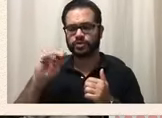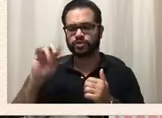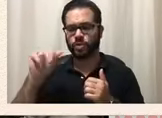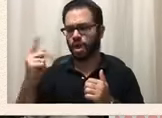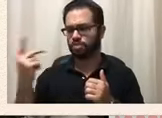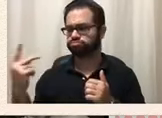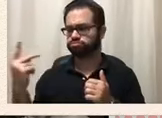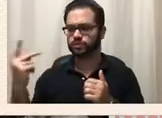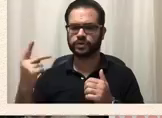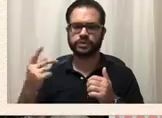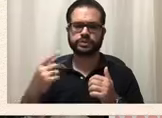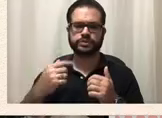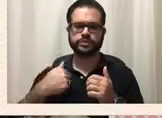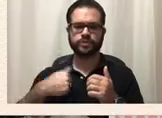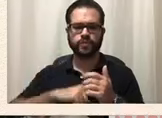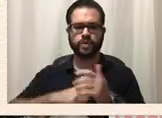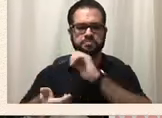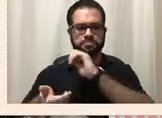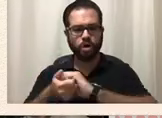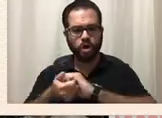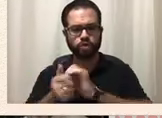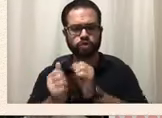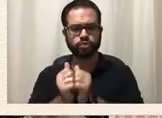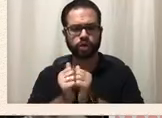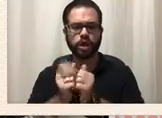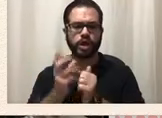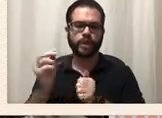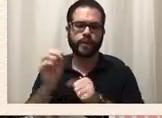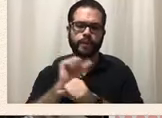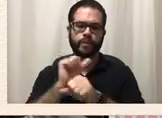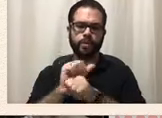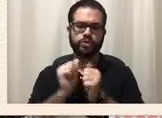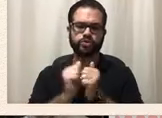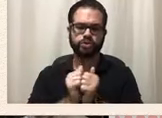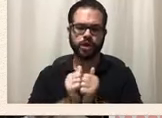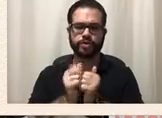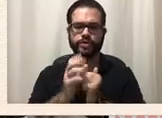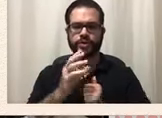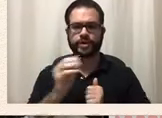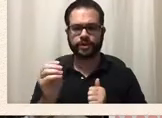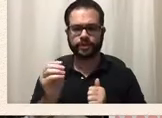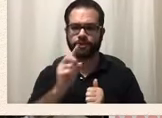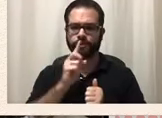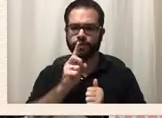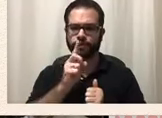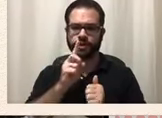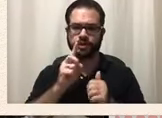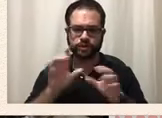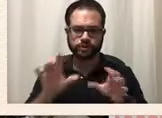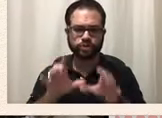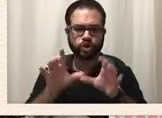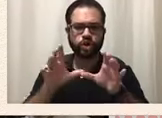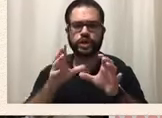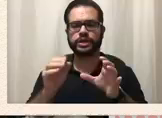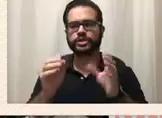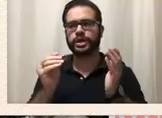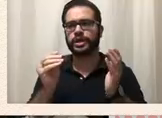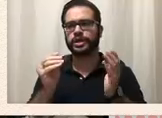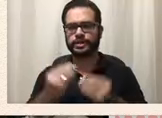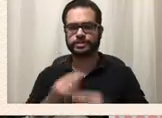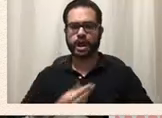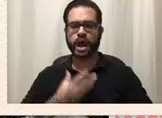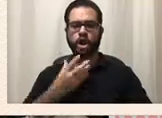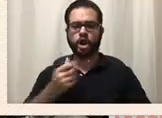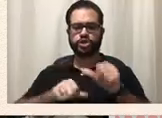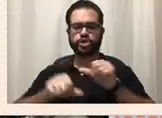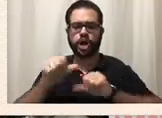partner together and work together and really encourage and inspire each other because that's what I think of when I